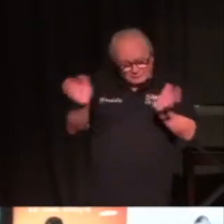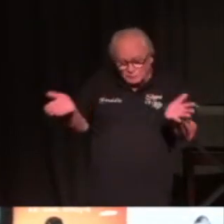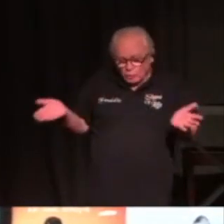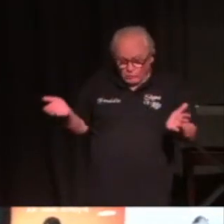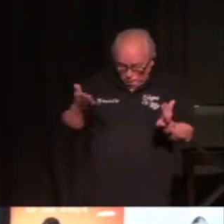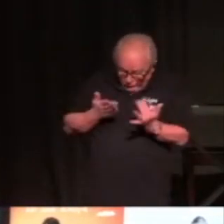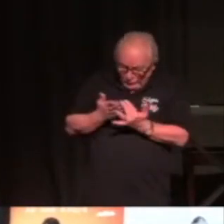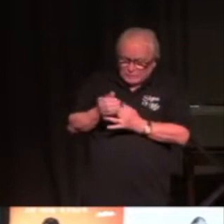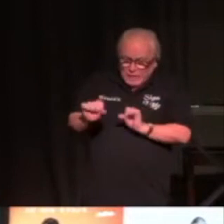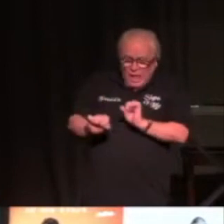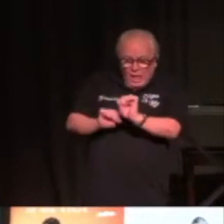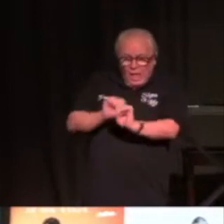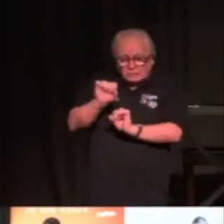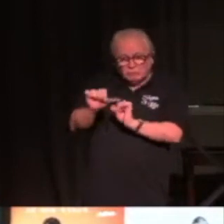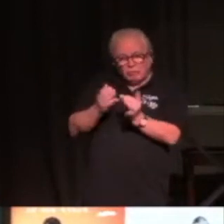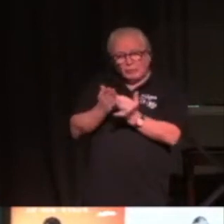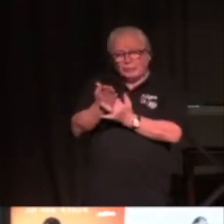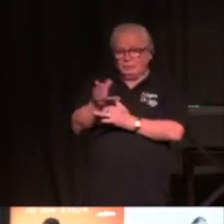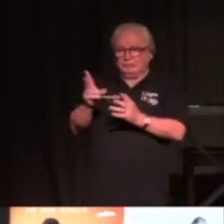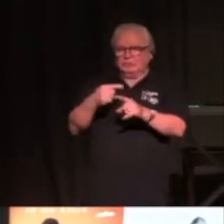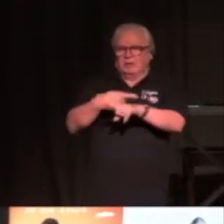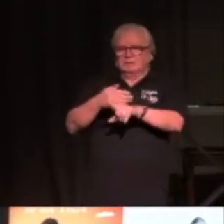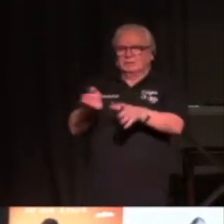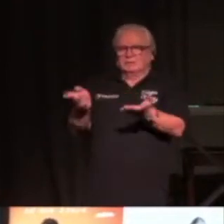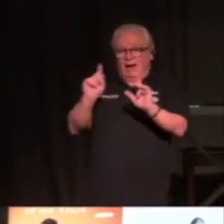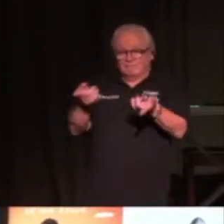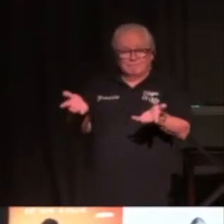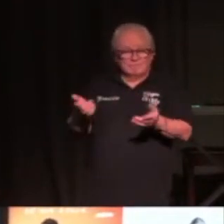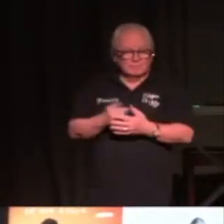You just have to go through them. They just hand it.